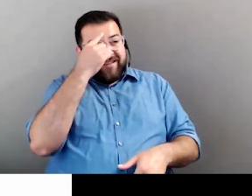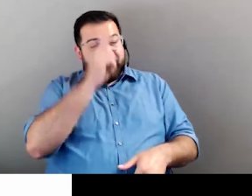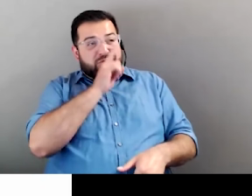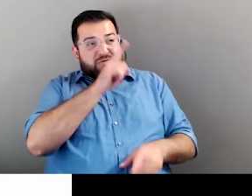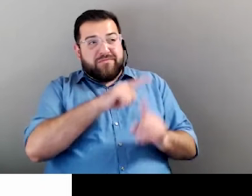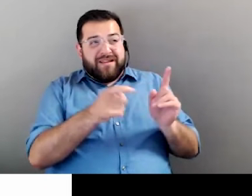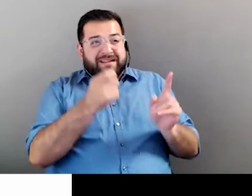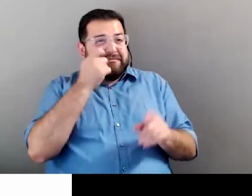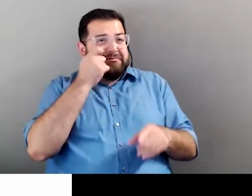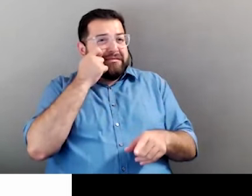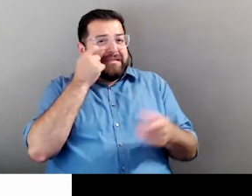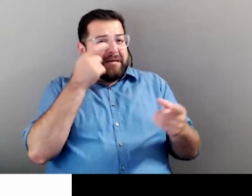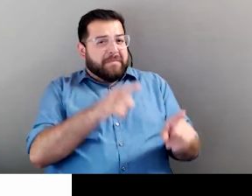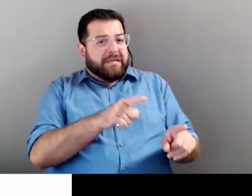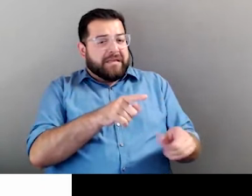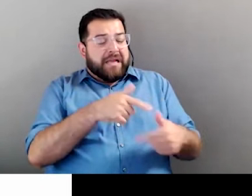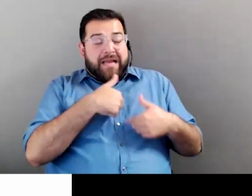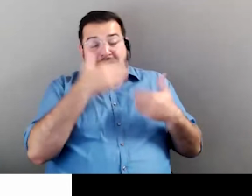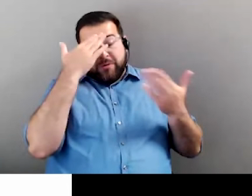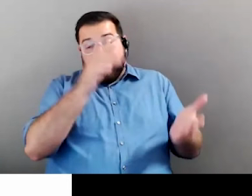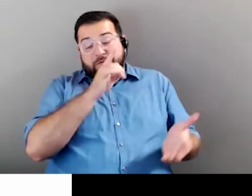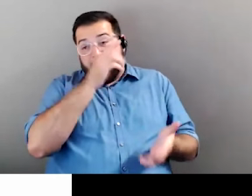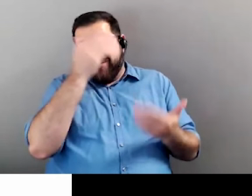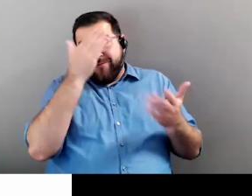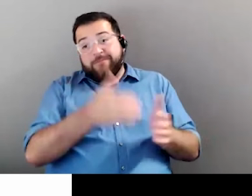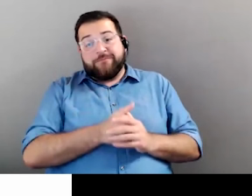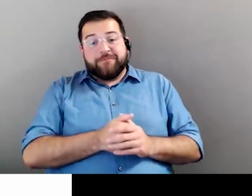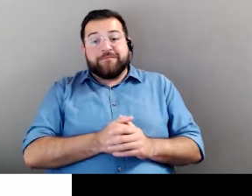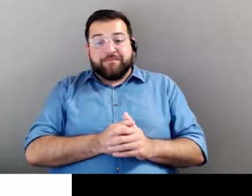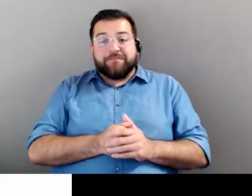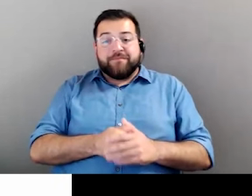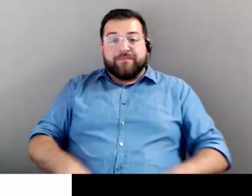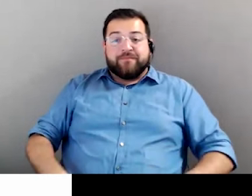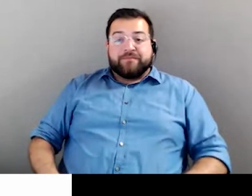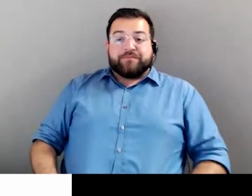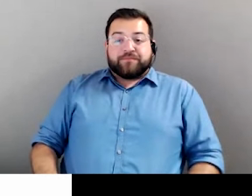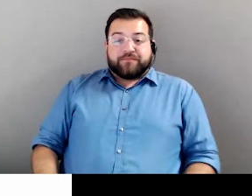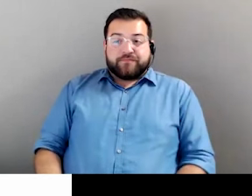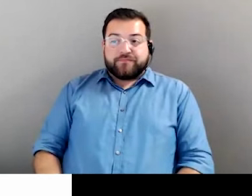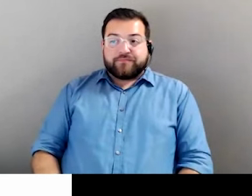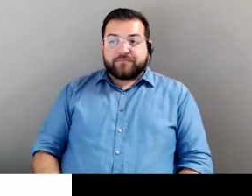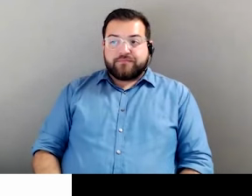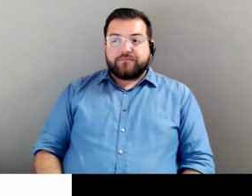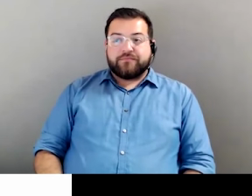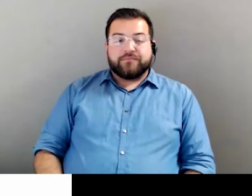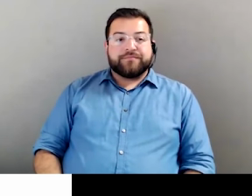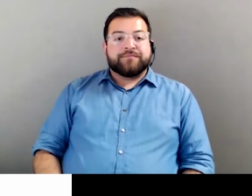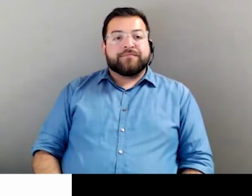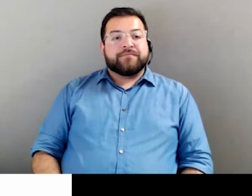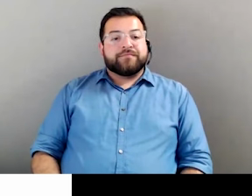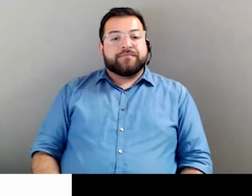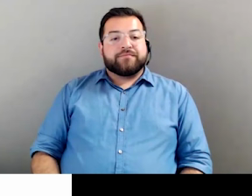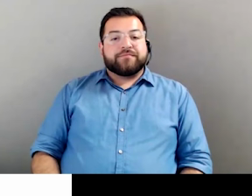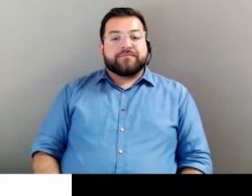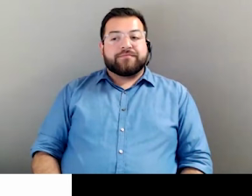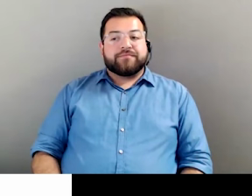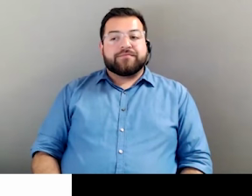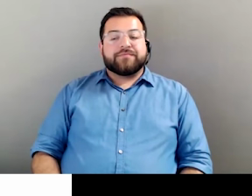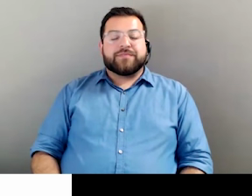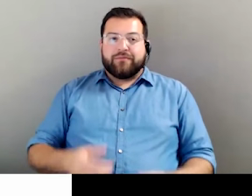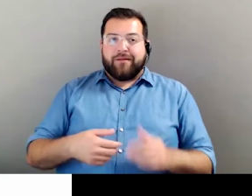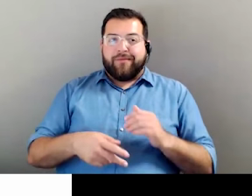recently. But I don't know for sure. Okay, No, sure. okay, so I'll save the answers for the